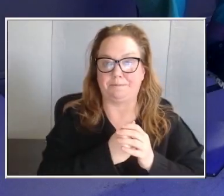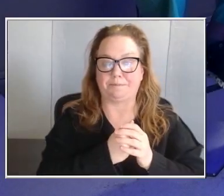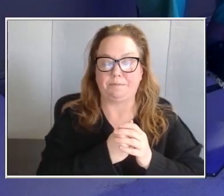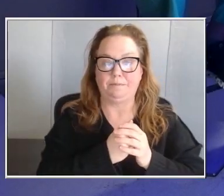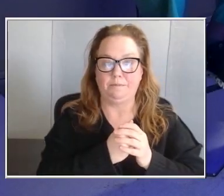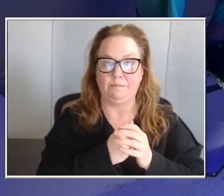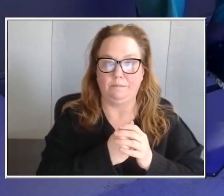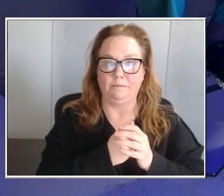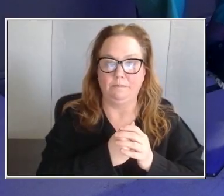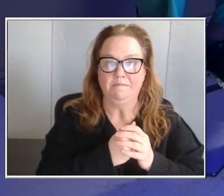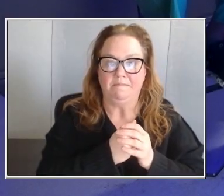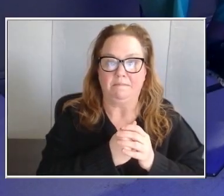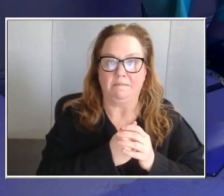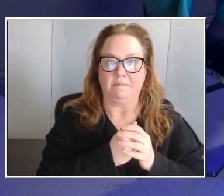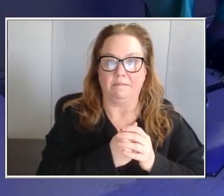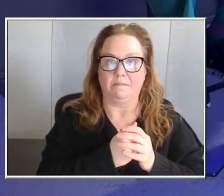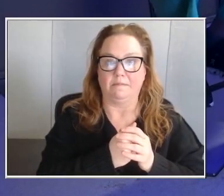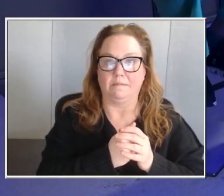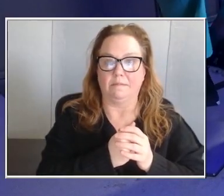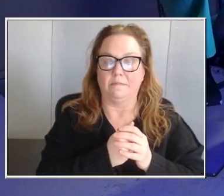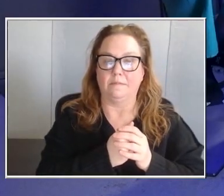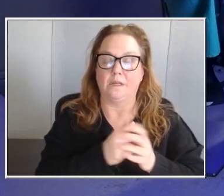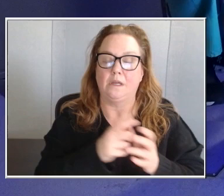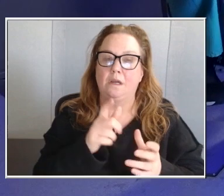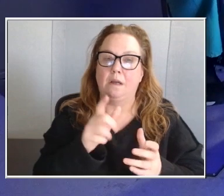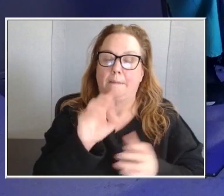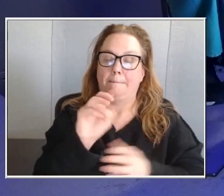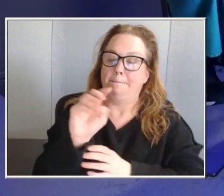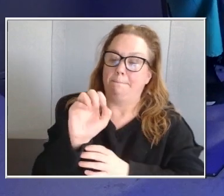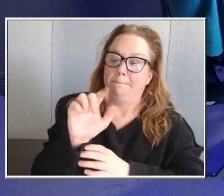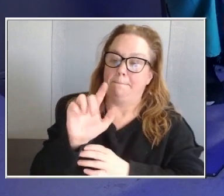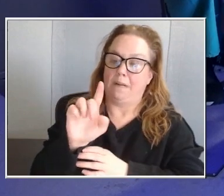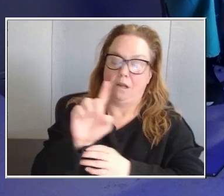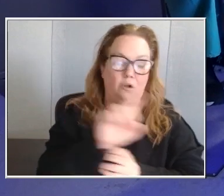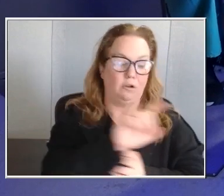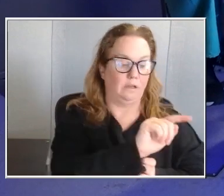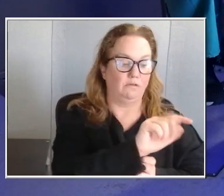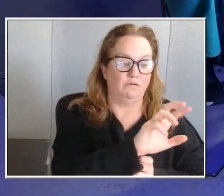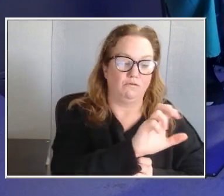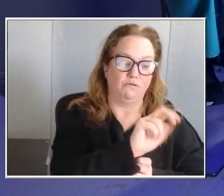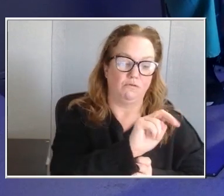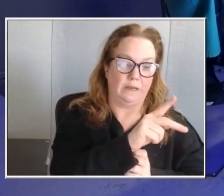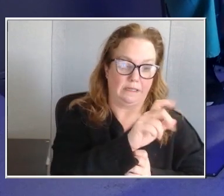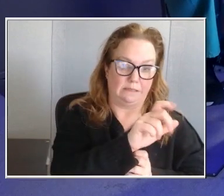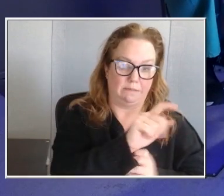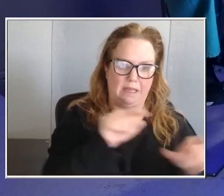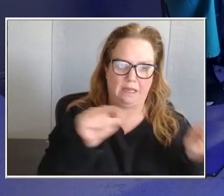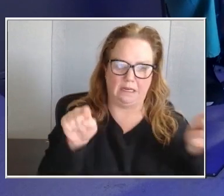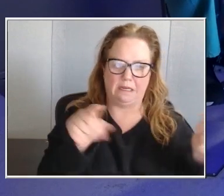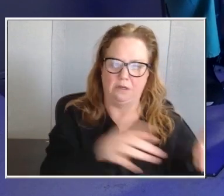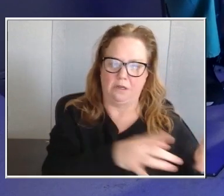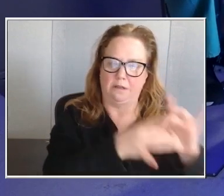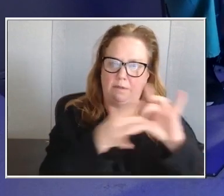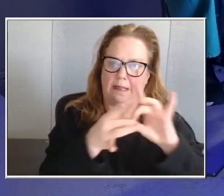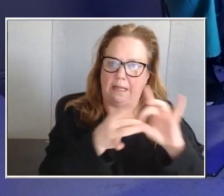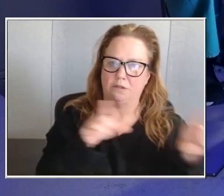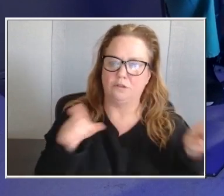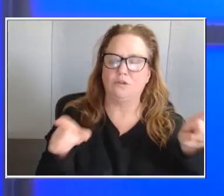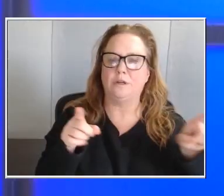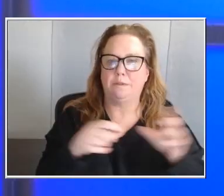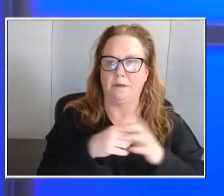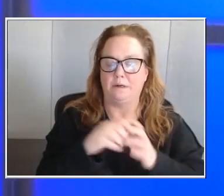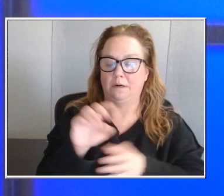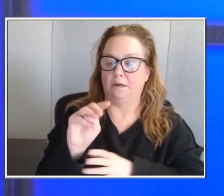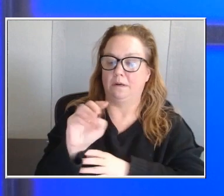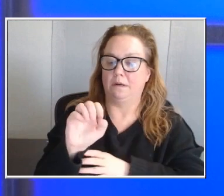not sure our viewers are going to make that association. Meld scores and transplant, tell us about that relationship. Sure. So your Meld score